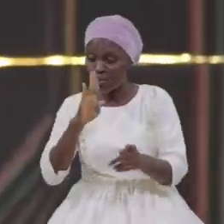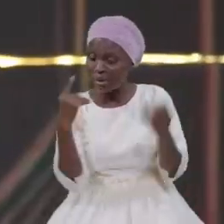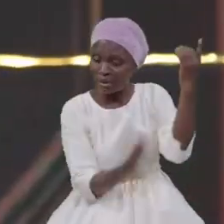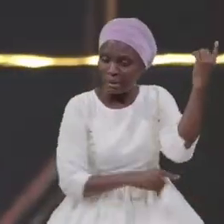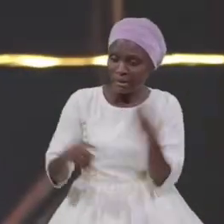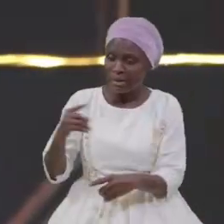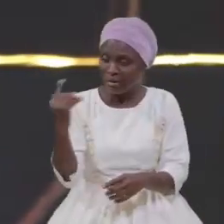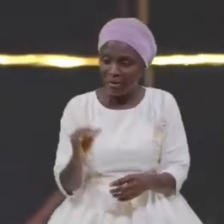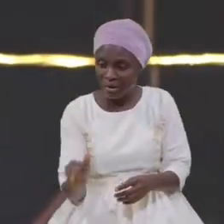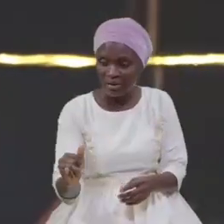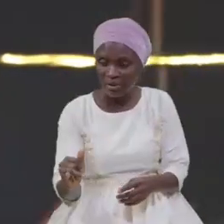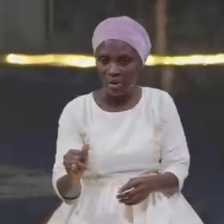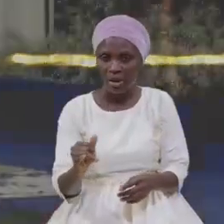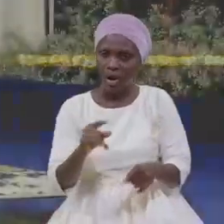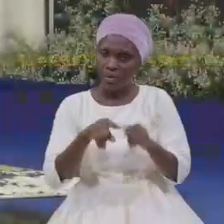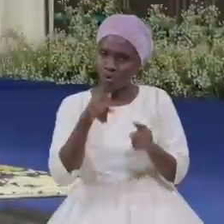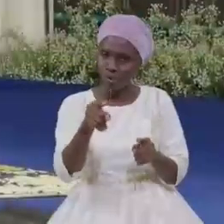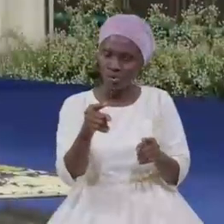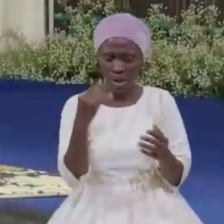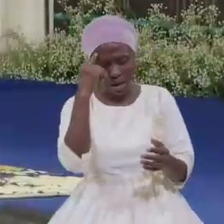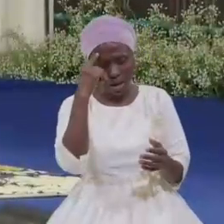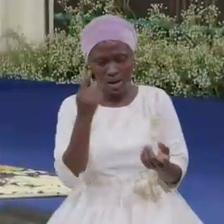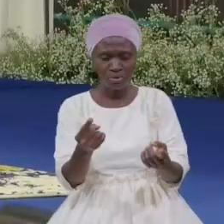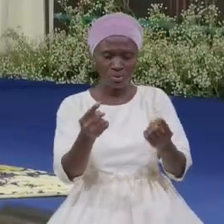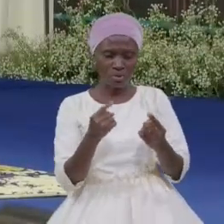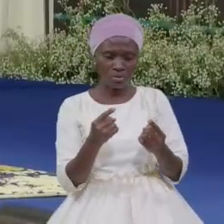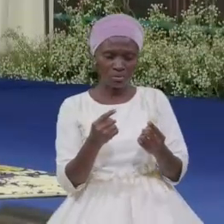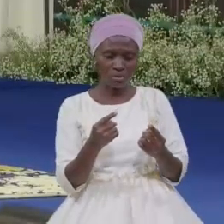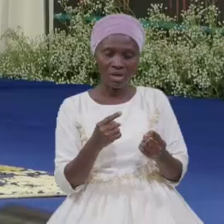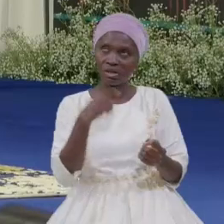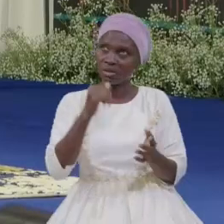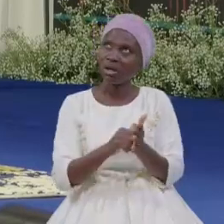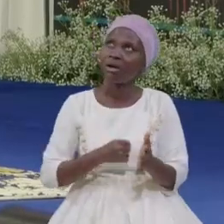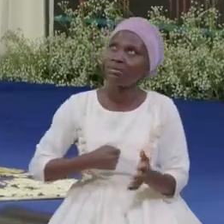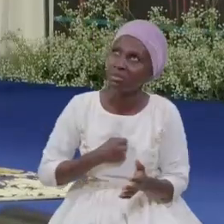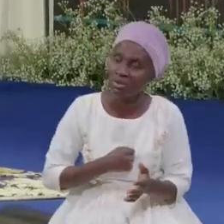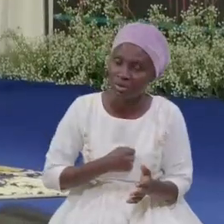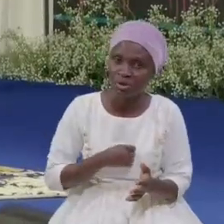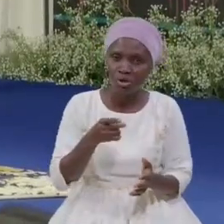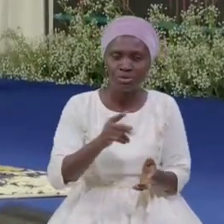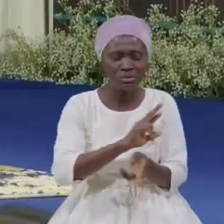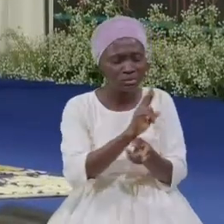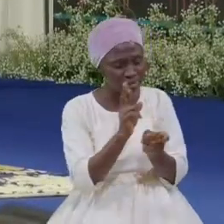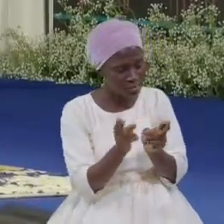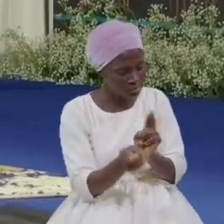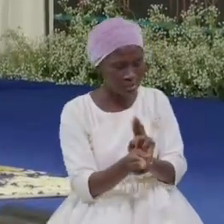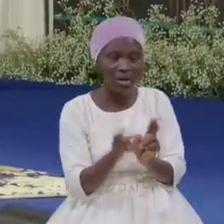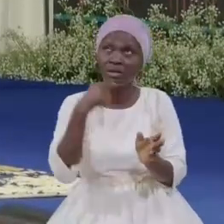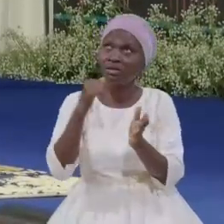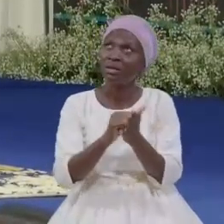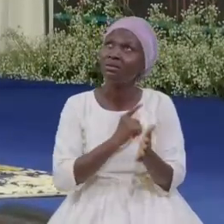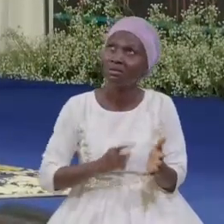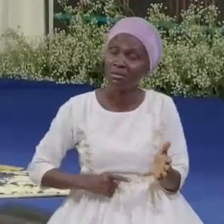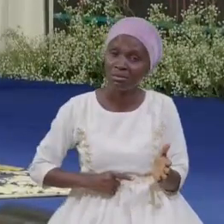you come. And you're sorry. And you're repentant. And you say, Lord, I've gone